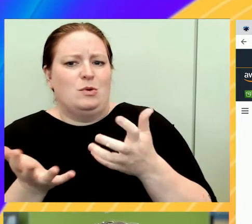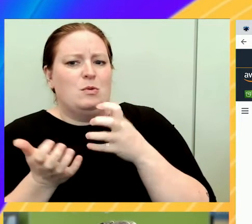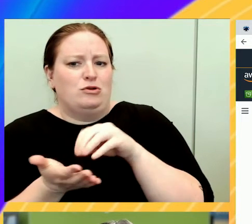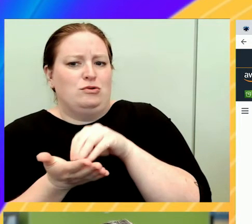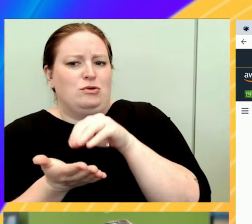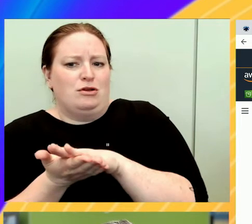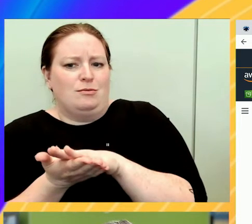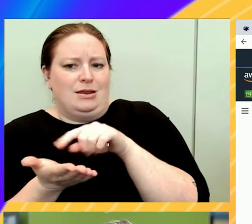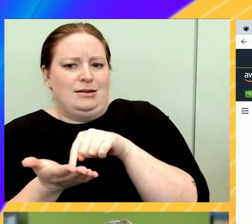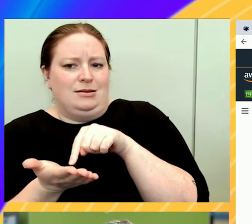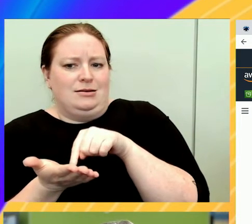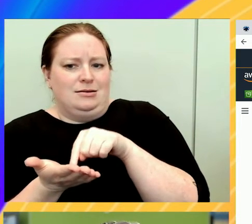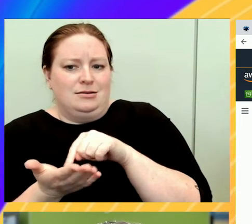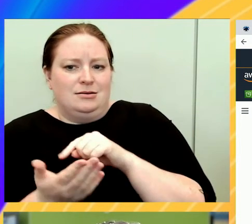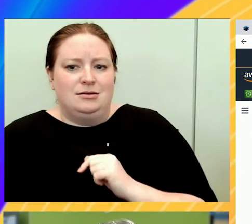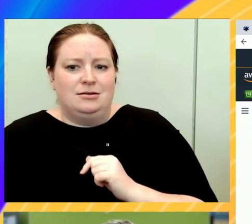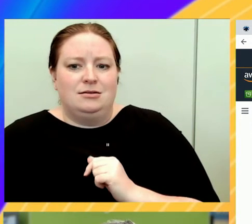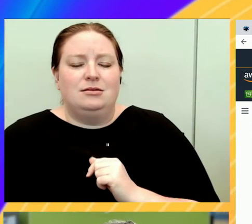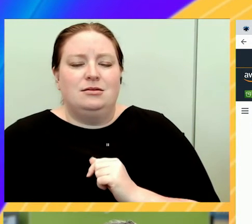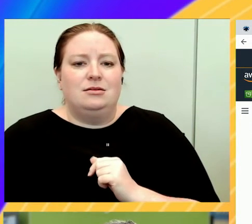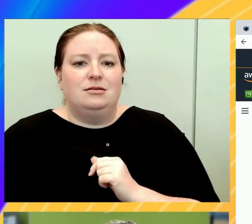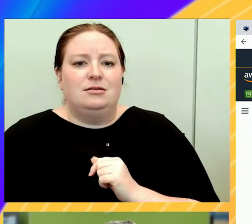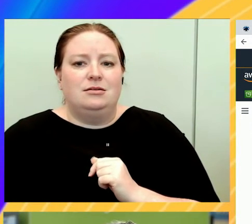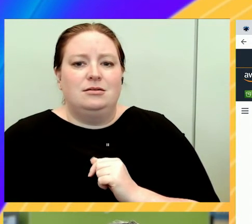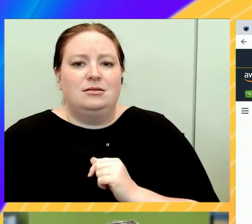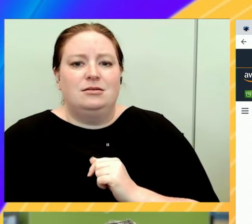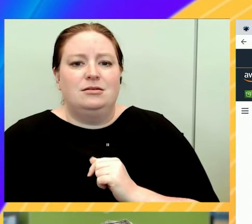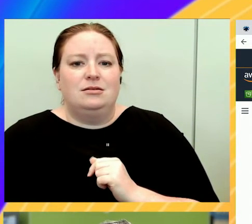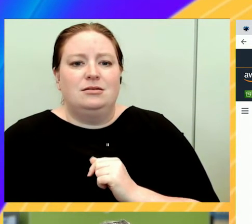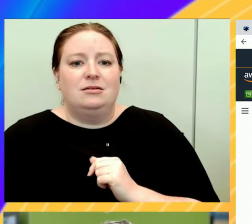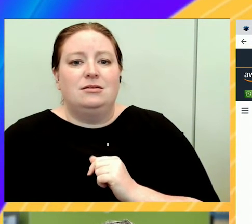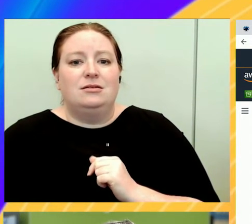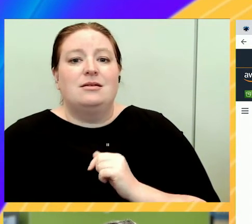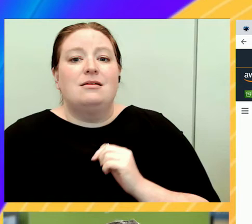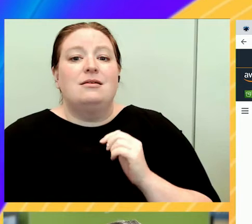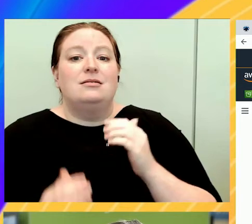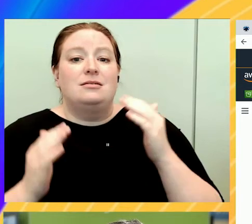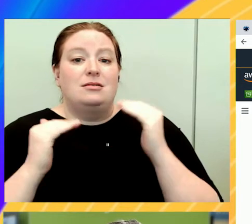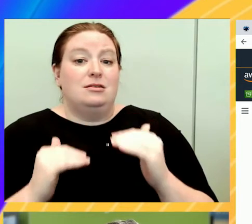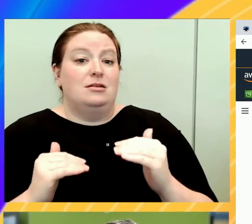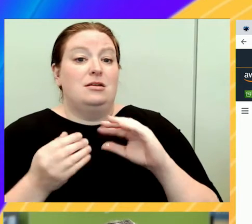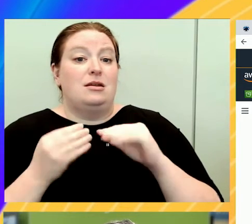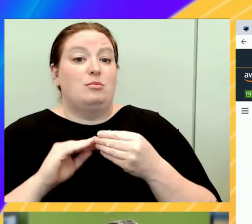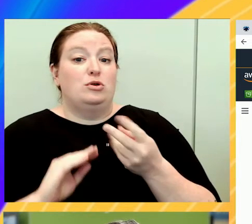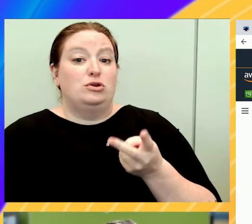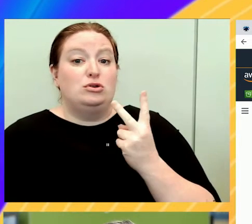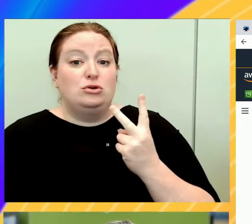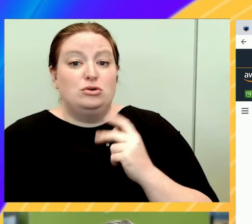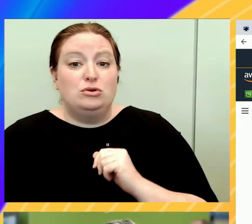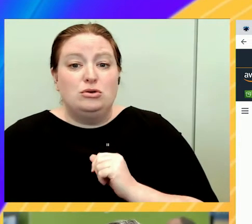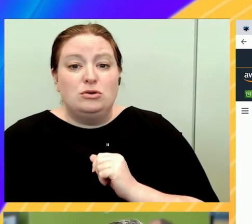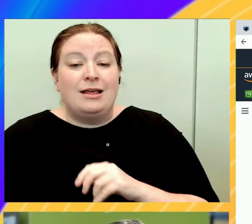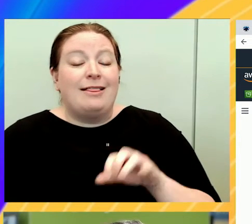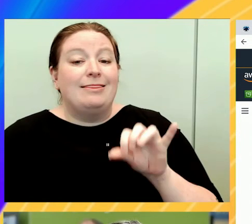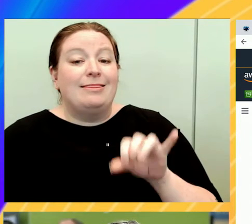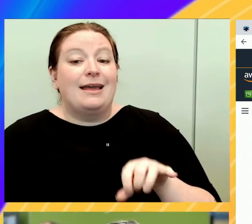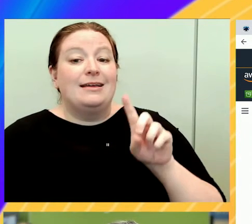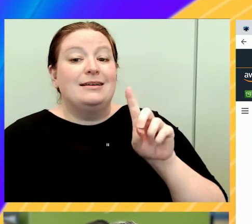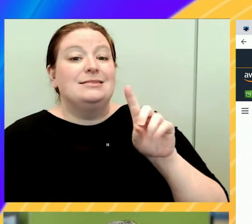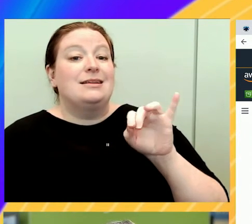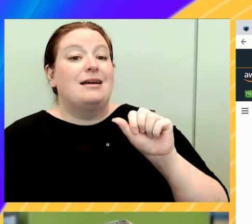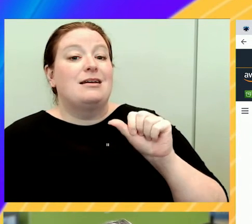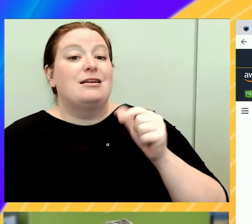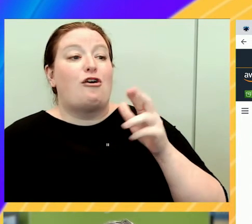So let's, oh, perfect. Let's, question number 2. So question number 2 is provide a diagram of your system or application